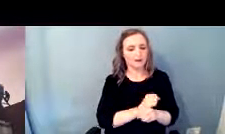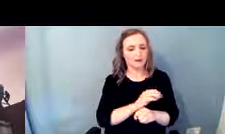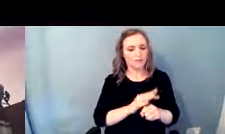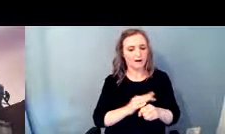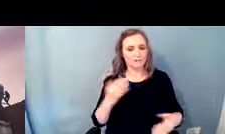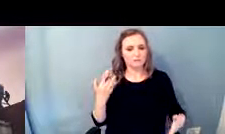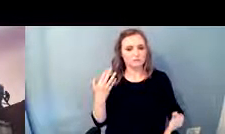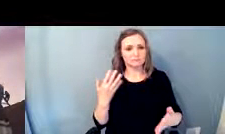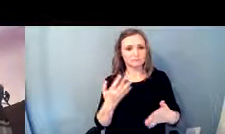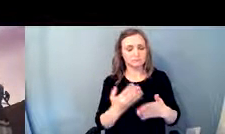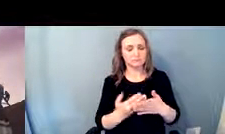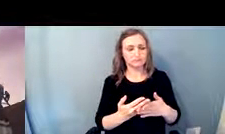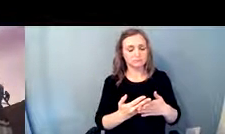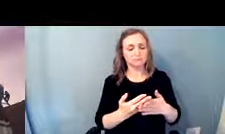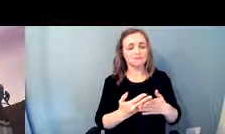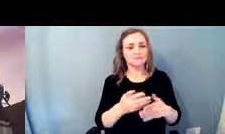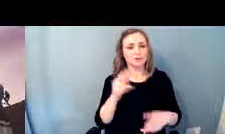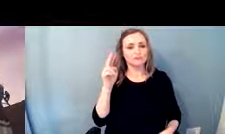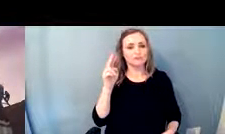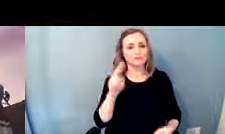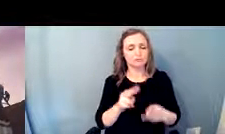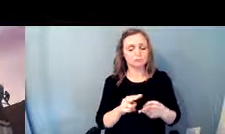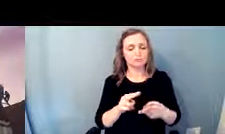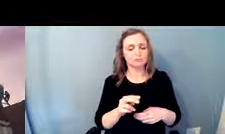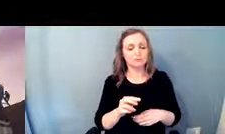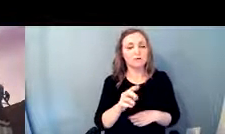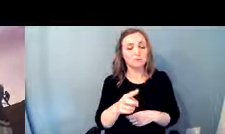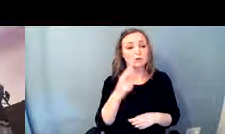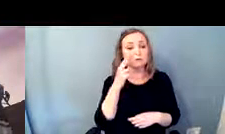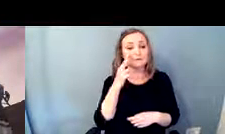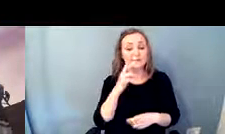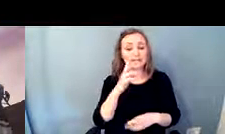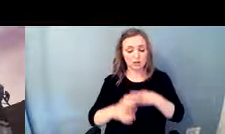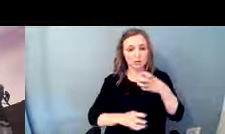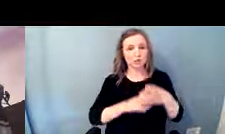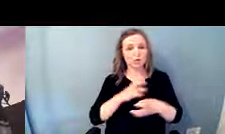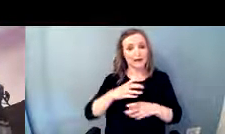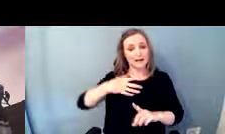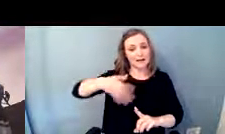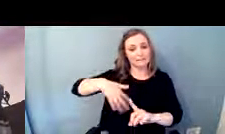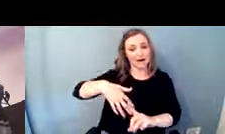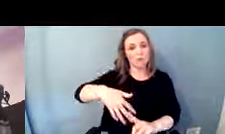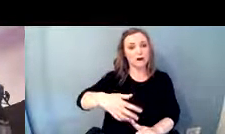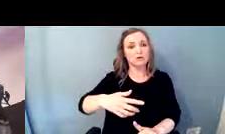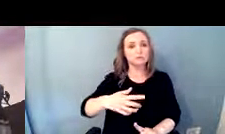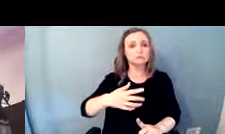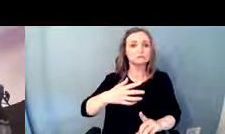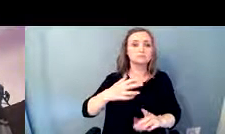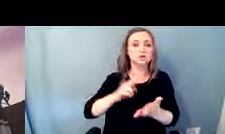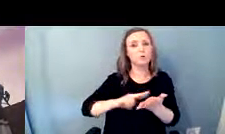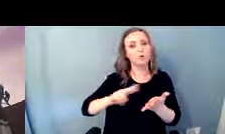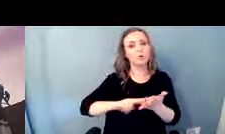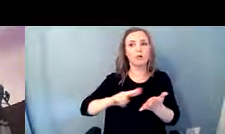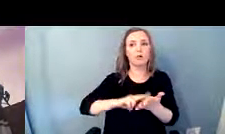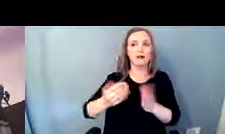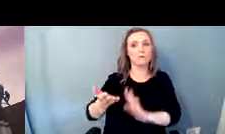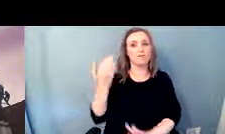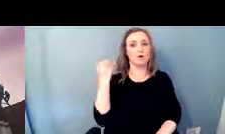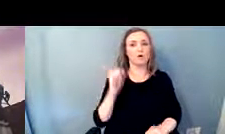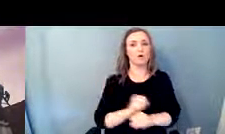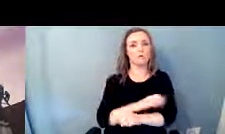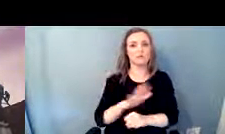levels. There's always variability through the year. It's interesting, not many people are ill at